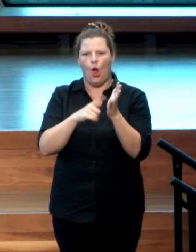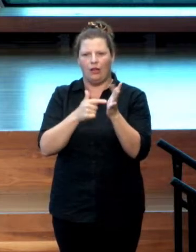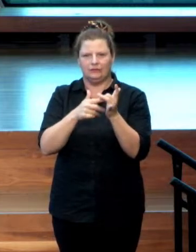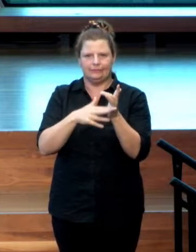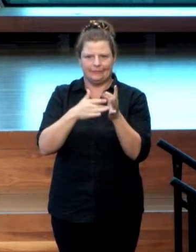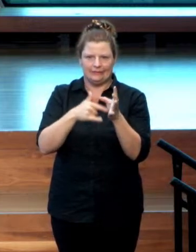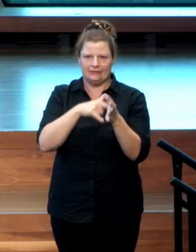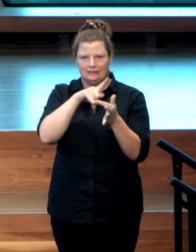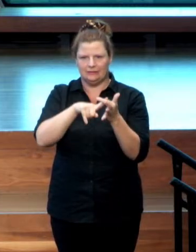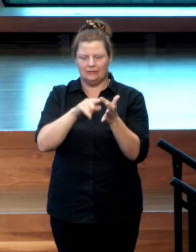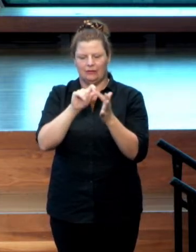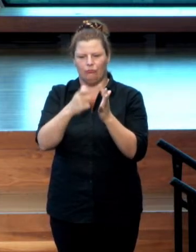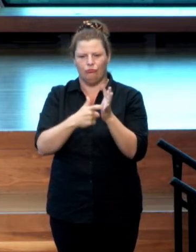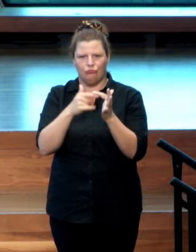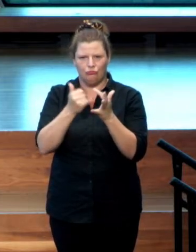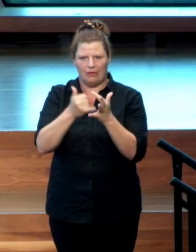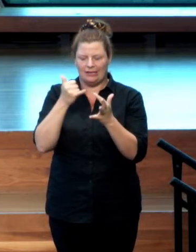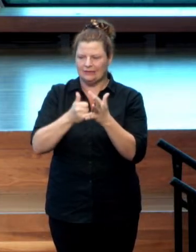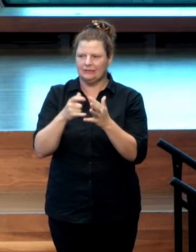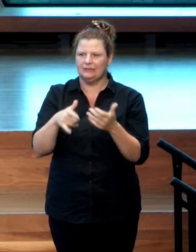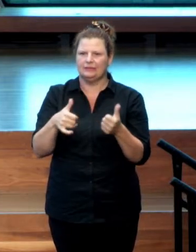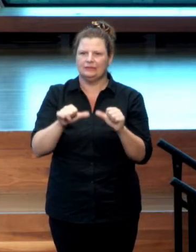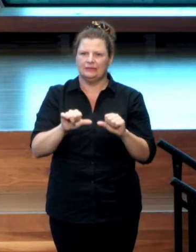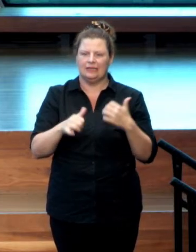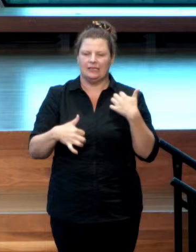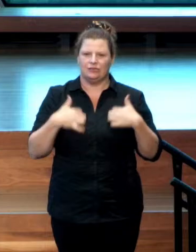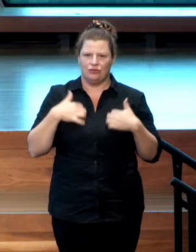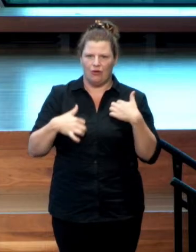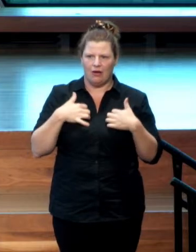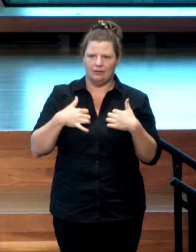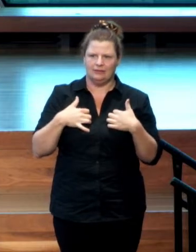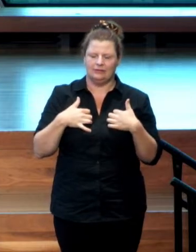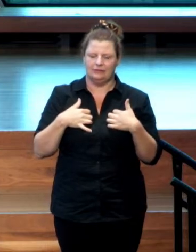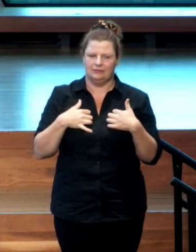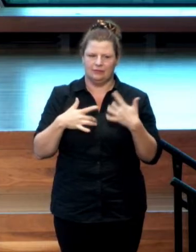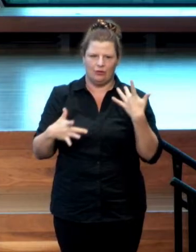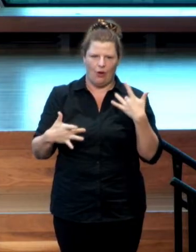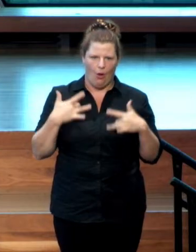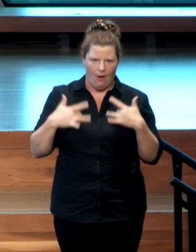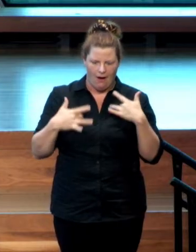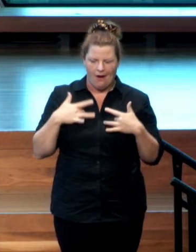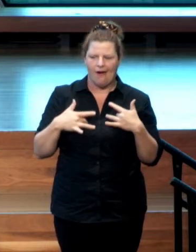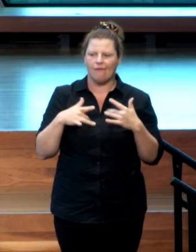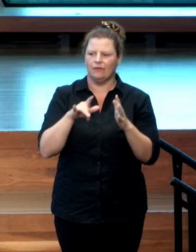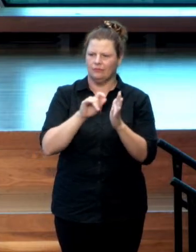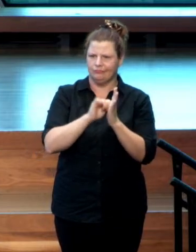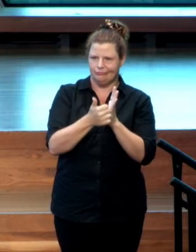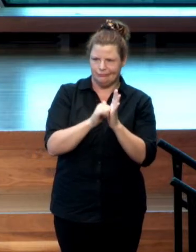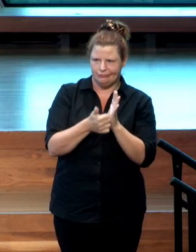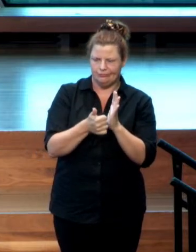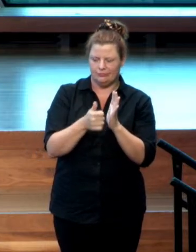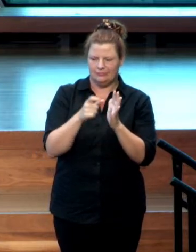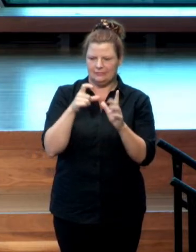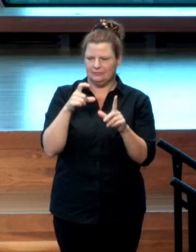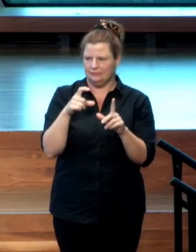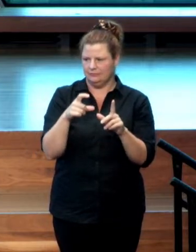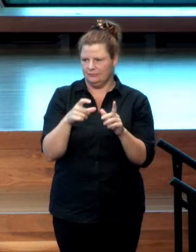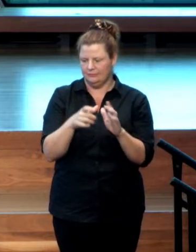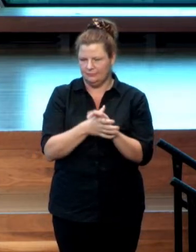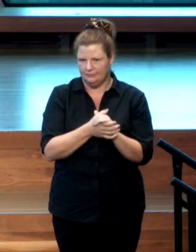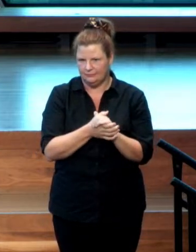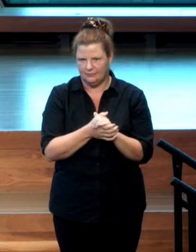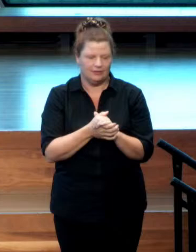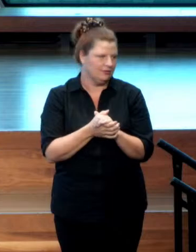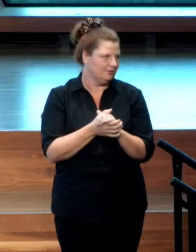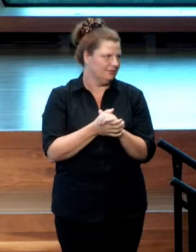An Exciting and Vivid Inner Life, Paul Delarose, published by Allen and Unwin. Salonika